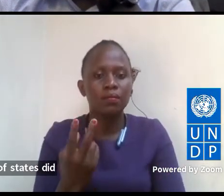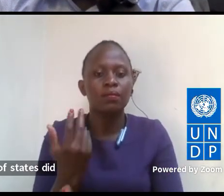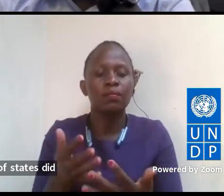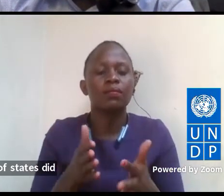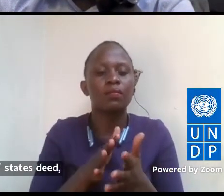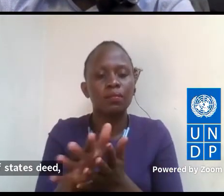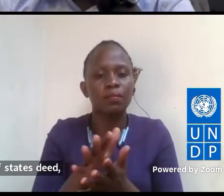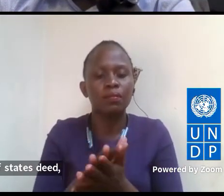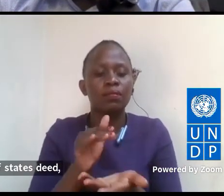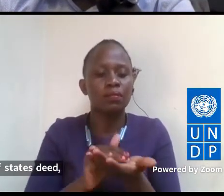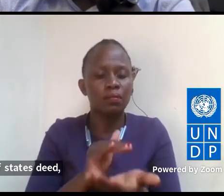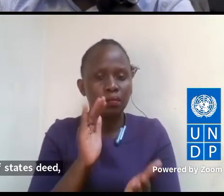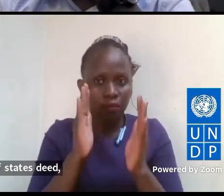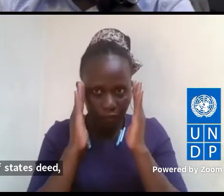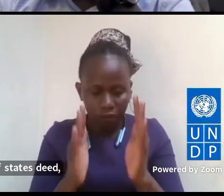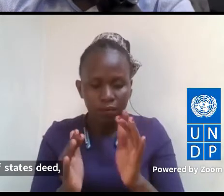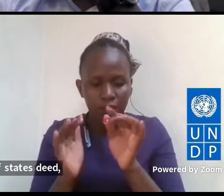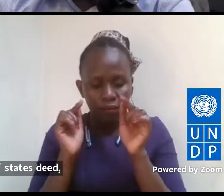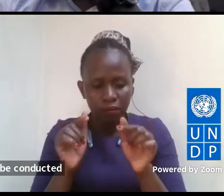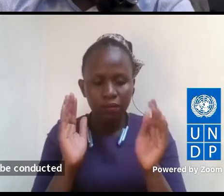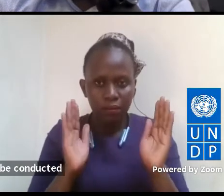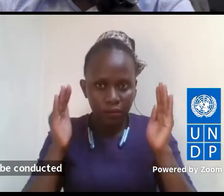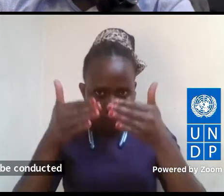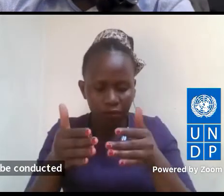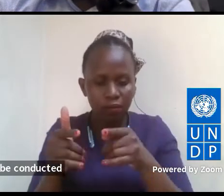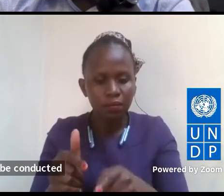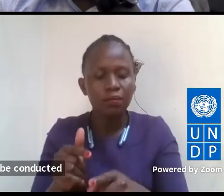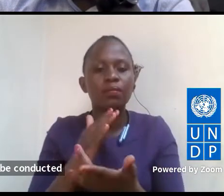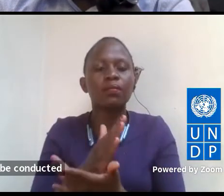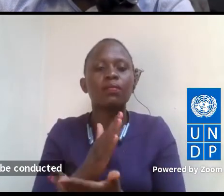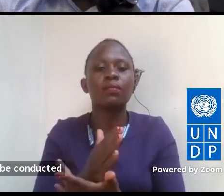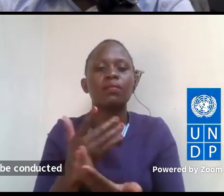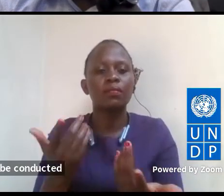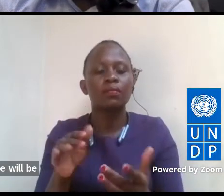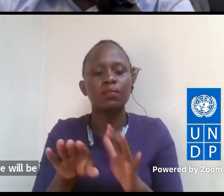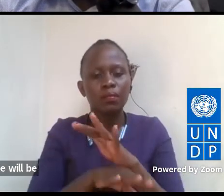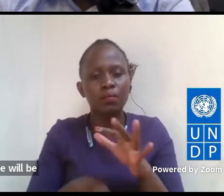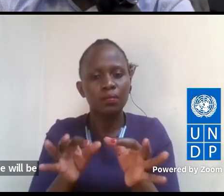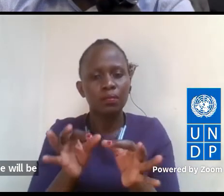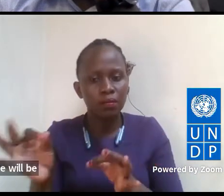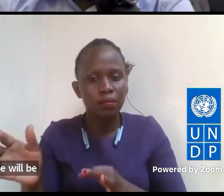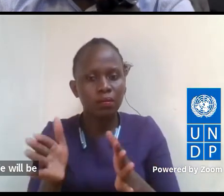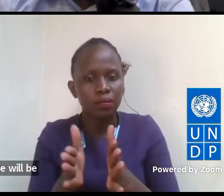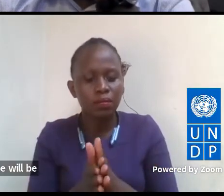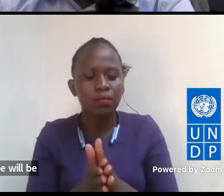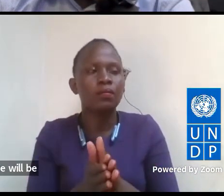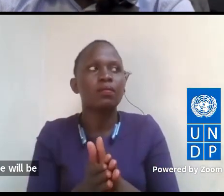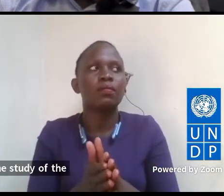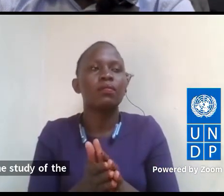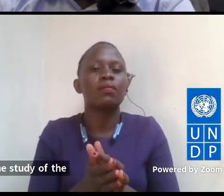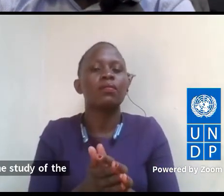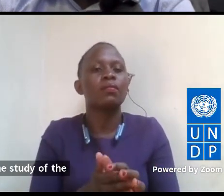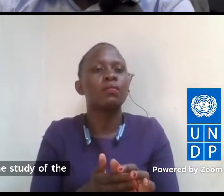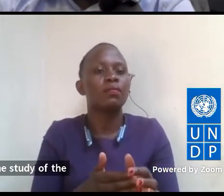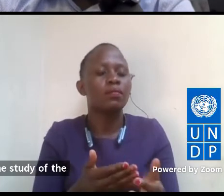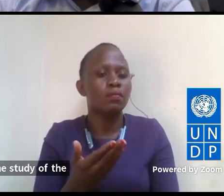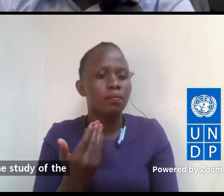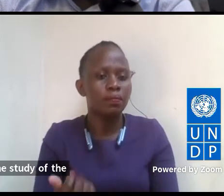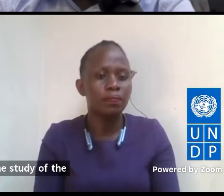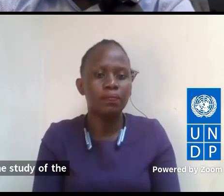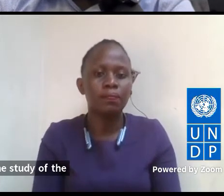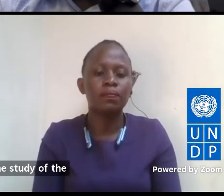actually exactly that. We really conducted a baseline, an extensive baseline study of the sector, the development